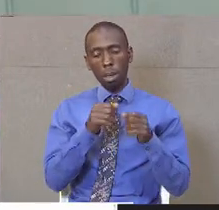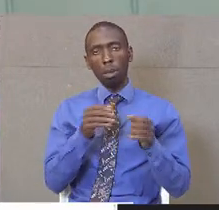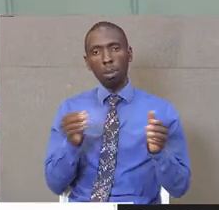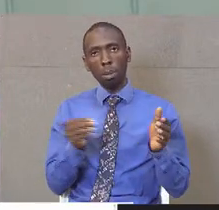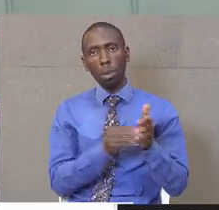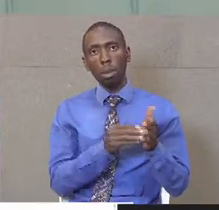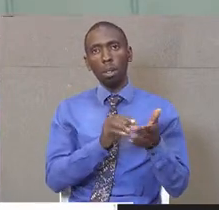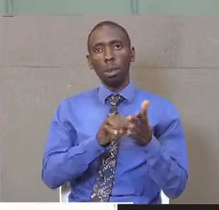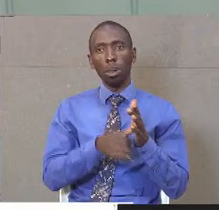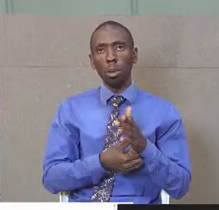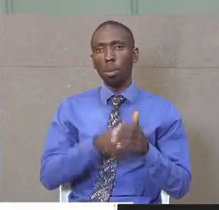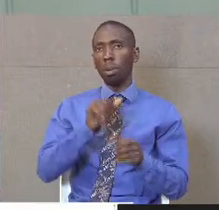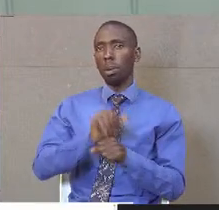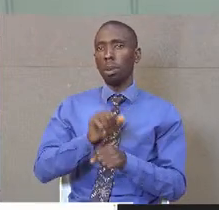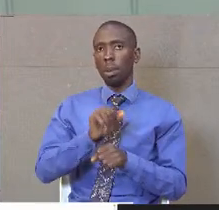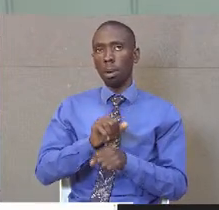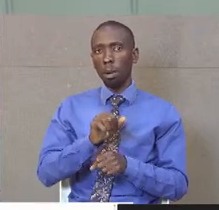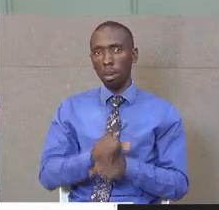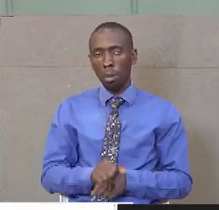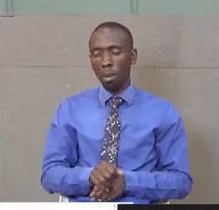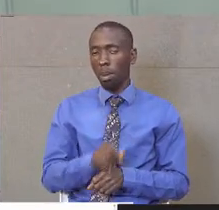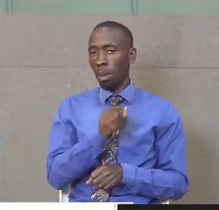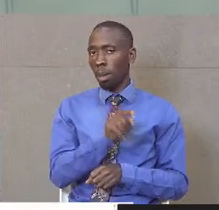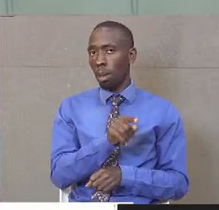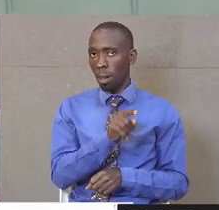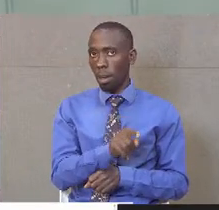of staffing for that